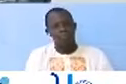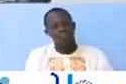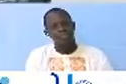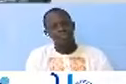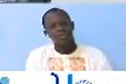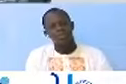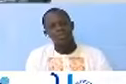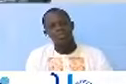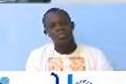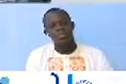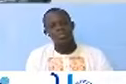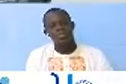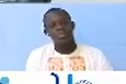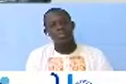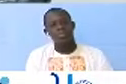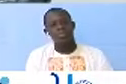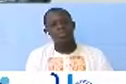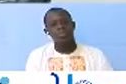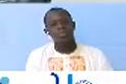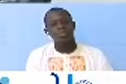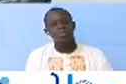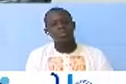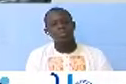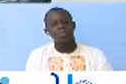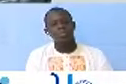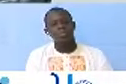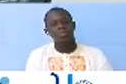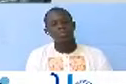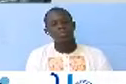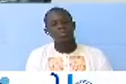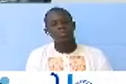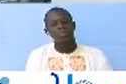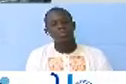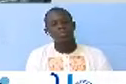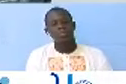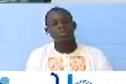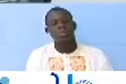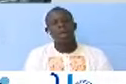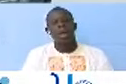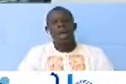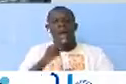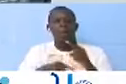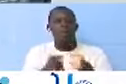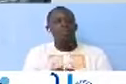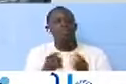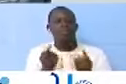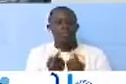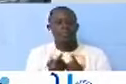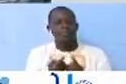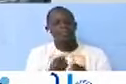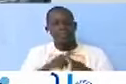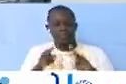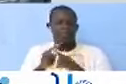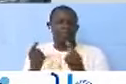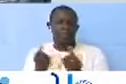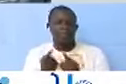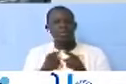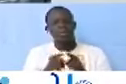wakono na bulu fa mun ko mo min kereka. The setbacks that I experienced in my